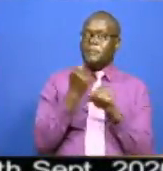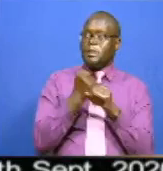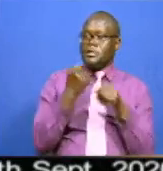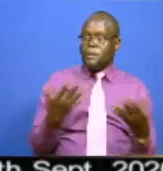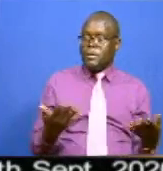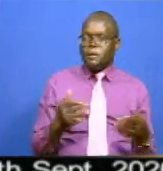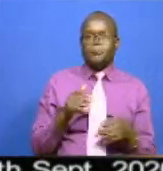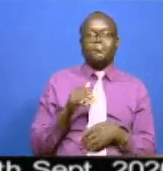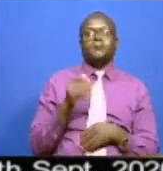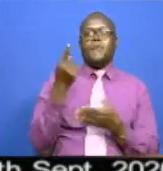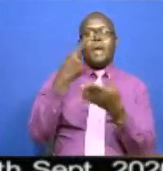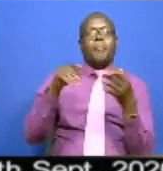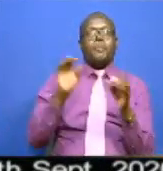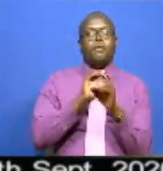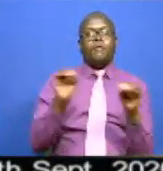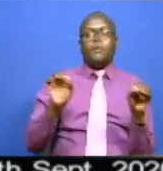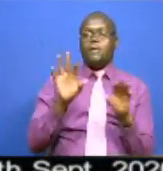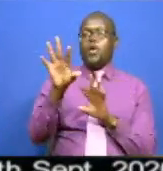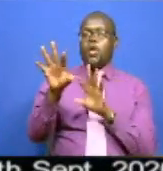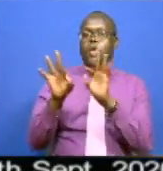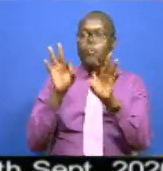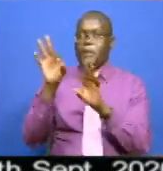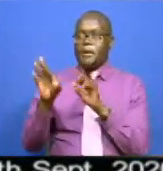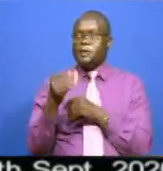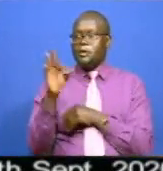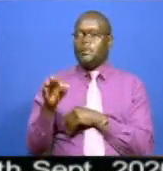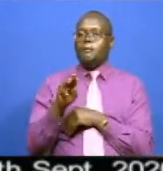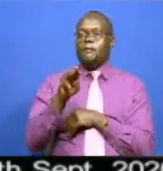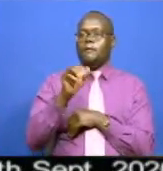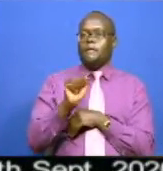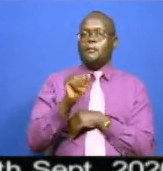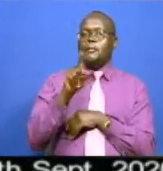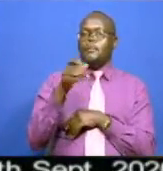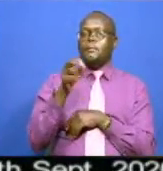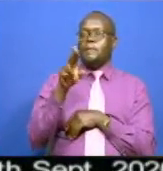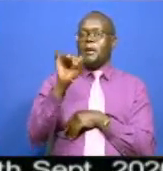not approve the nomination of Makole